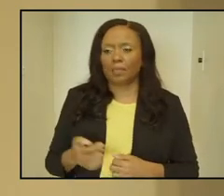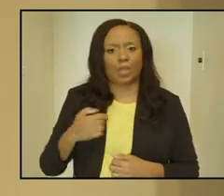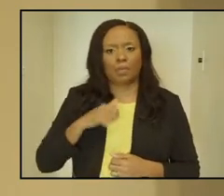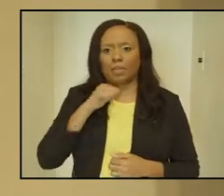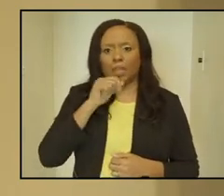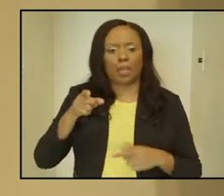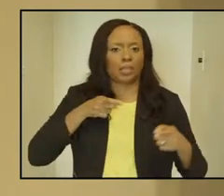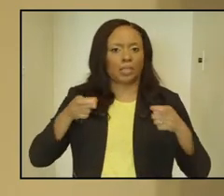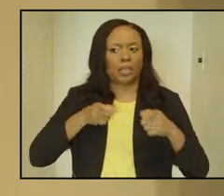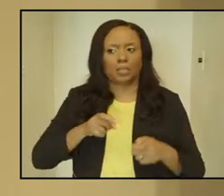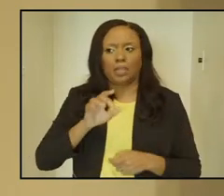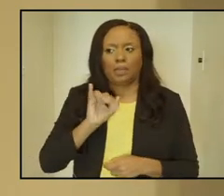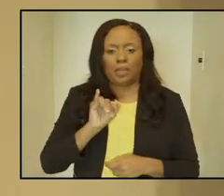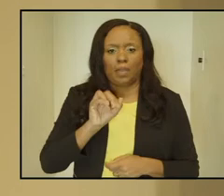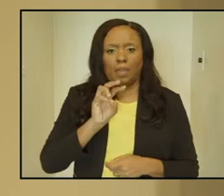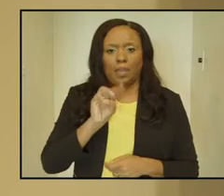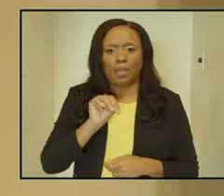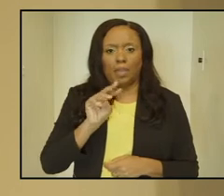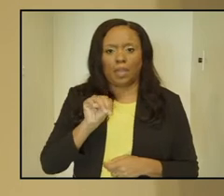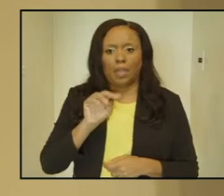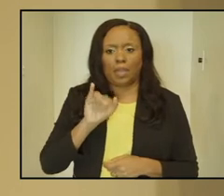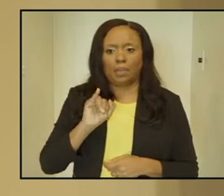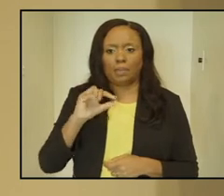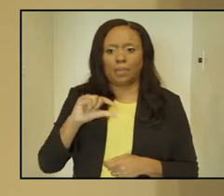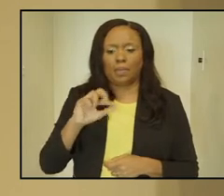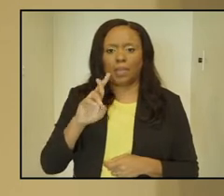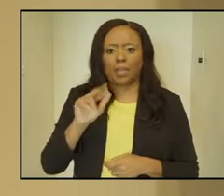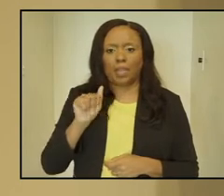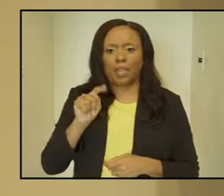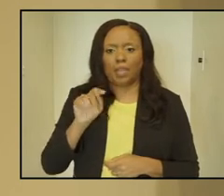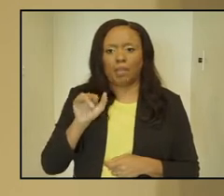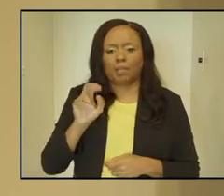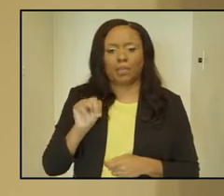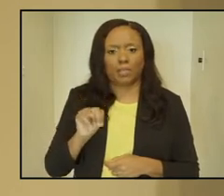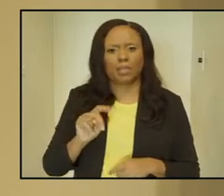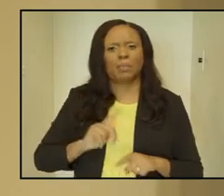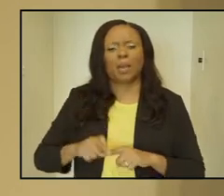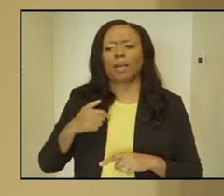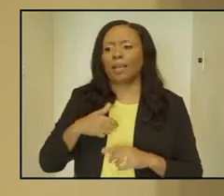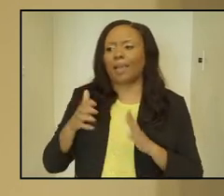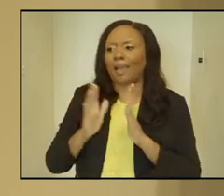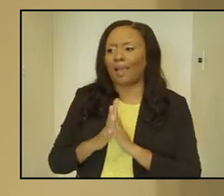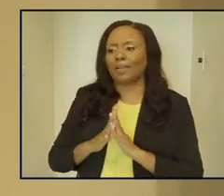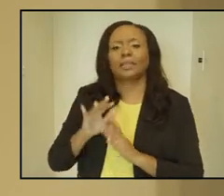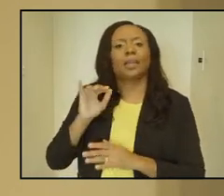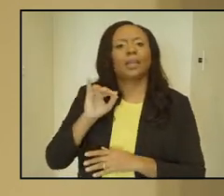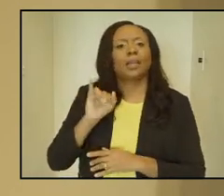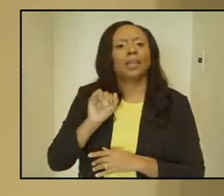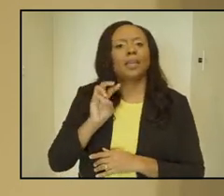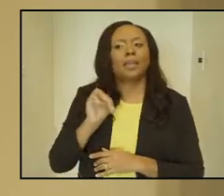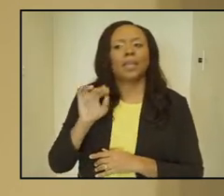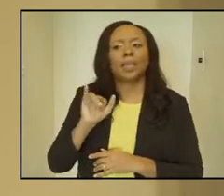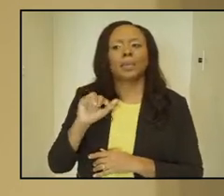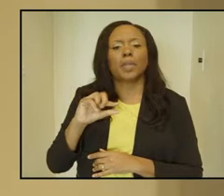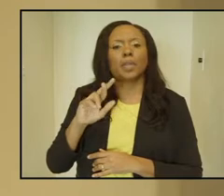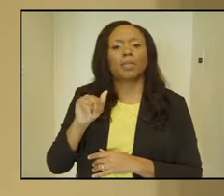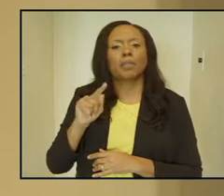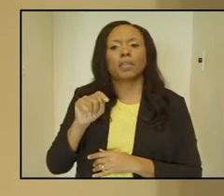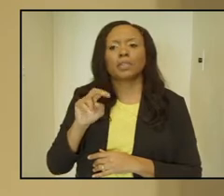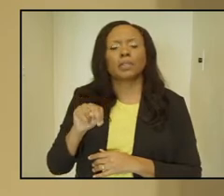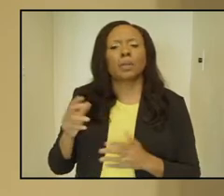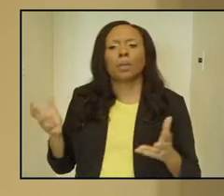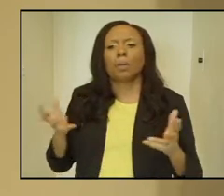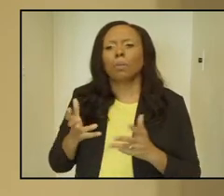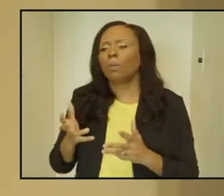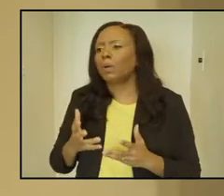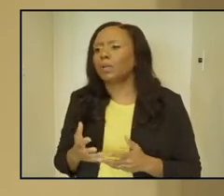at the time. And I asked the immigration department, one of the major complaints was the length of time taken to